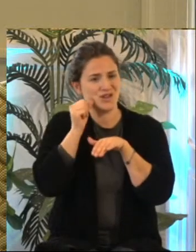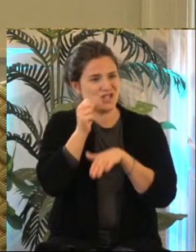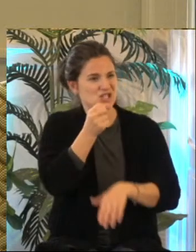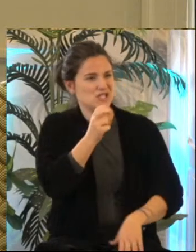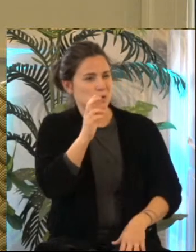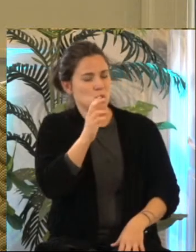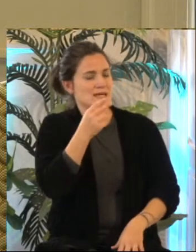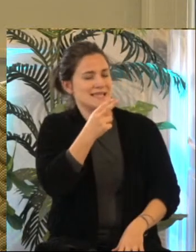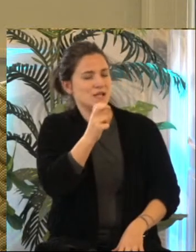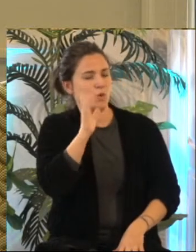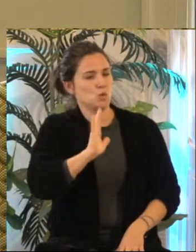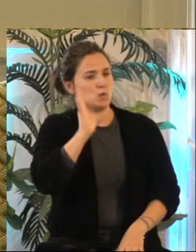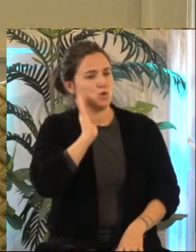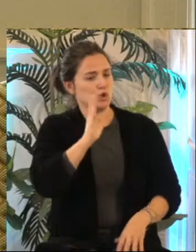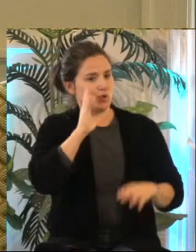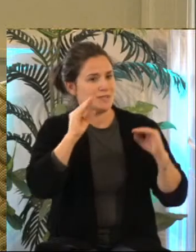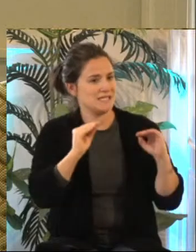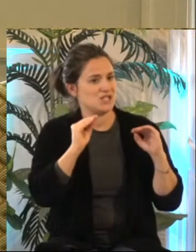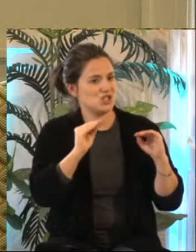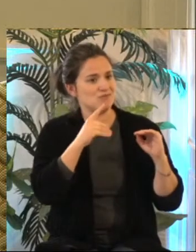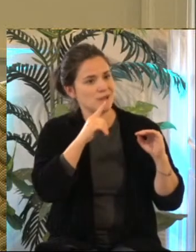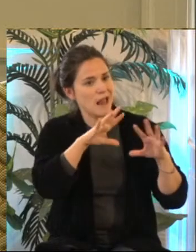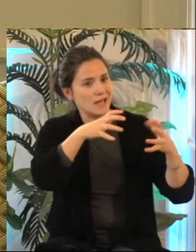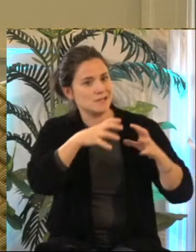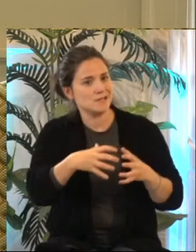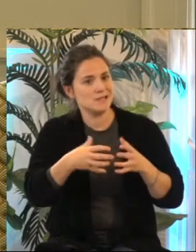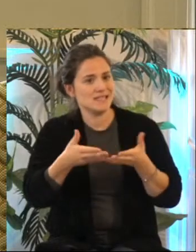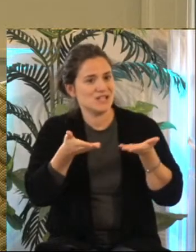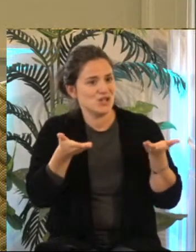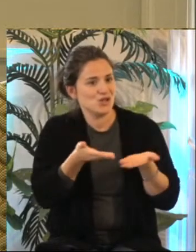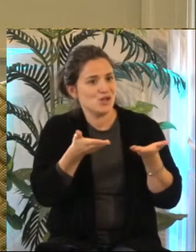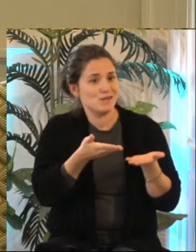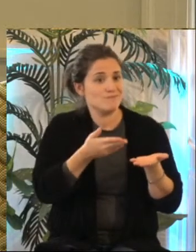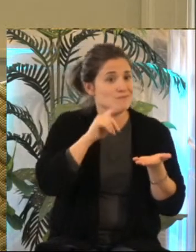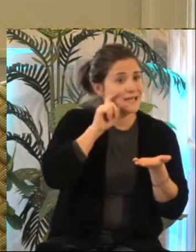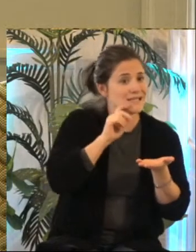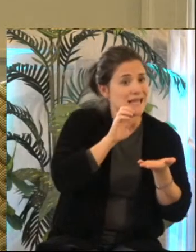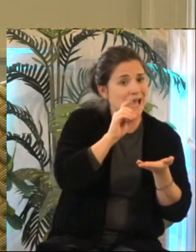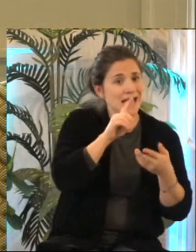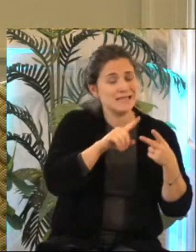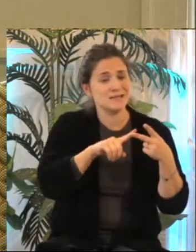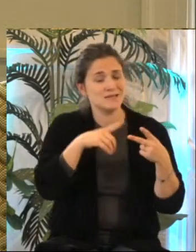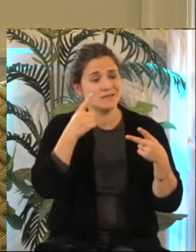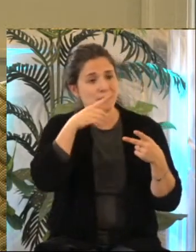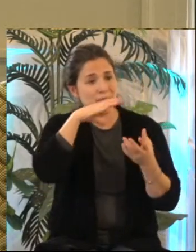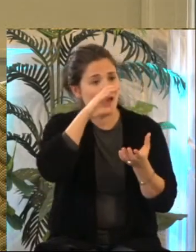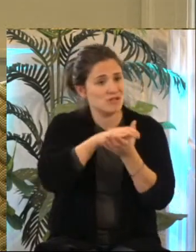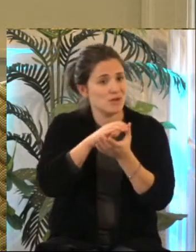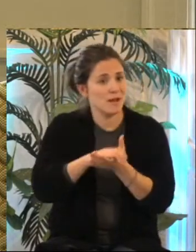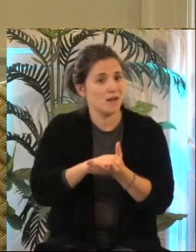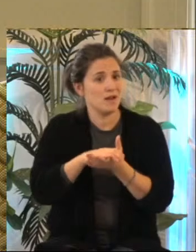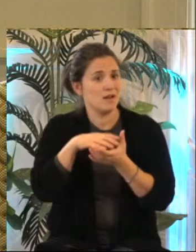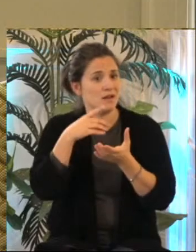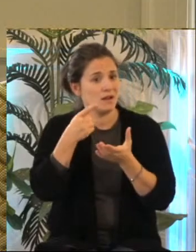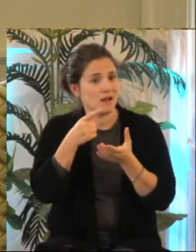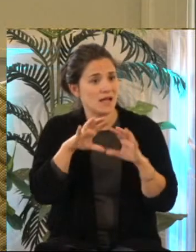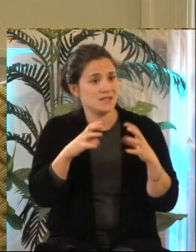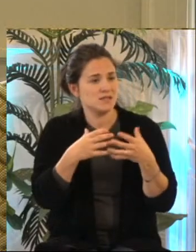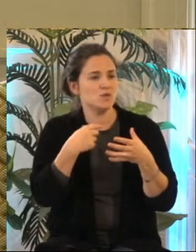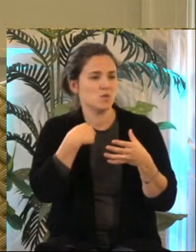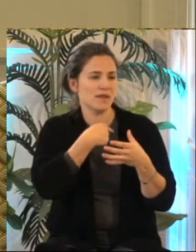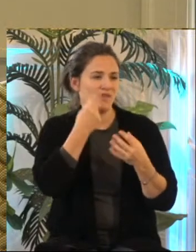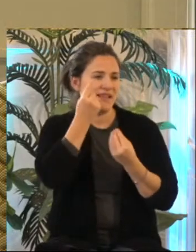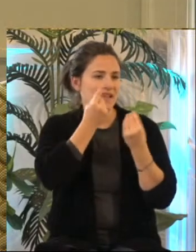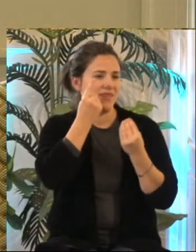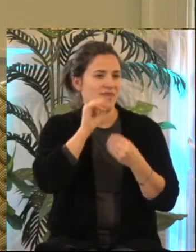years past and sexual ed classes for children. Just an amazing person. So we're thinking about his wife, Sharon, and